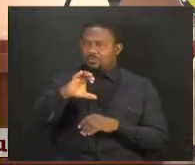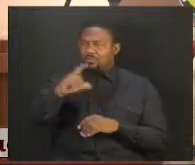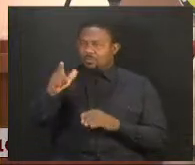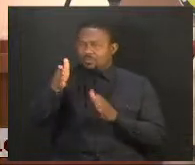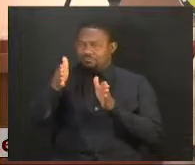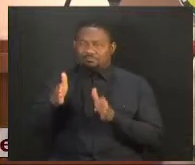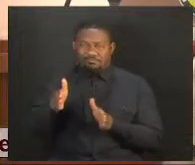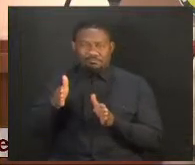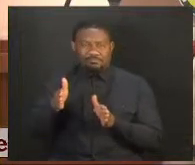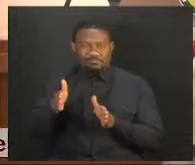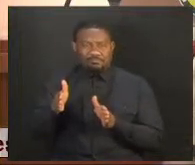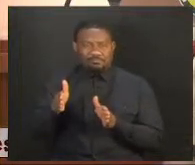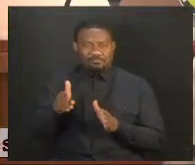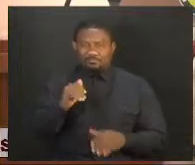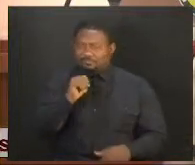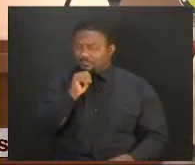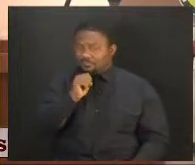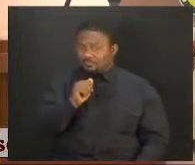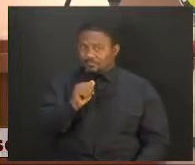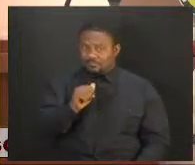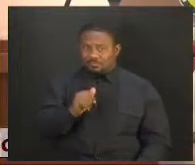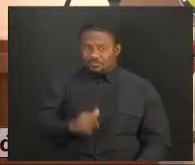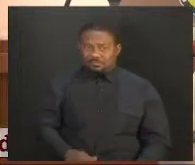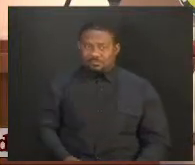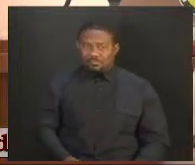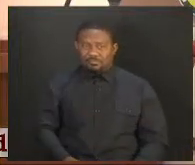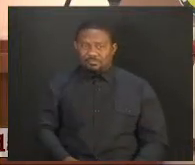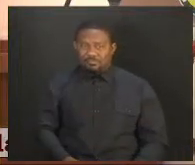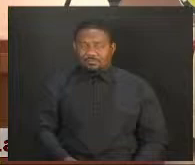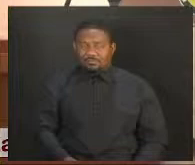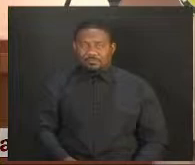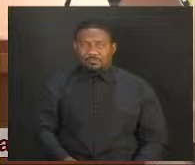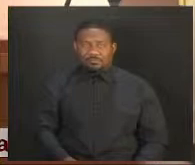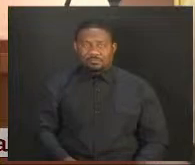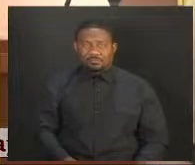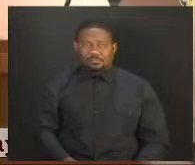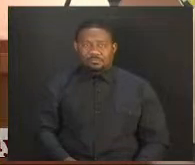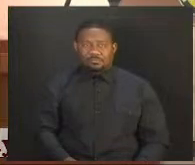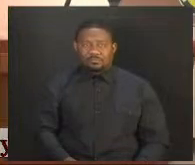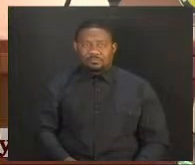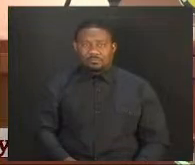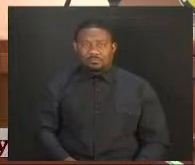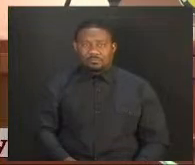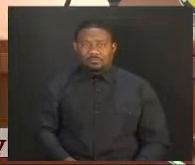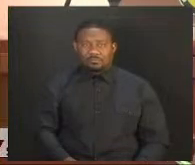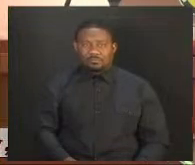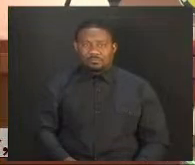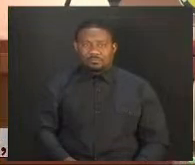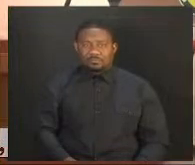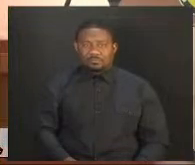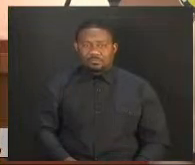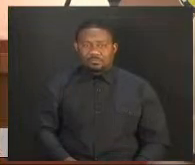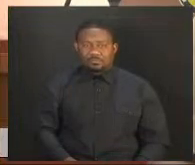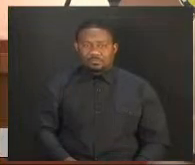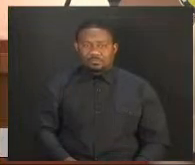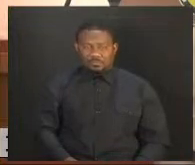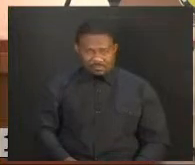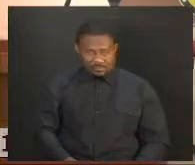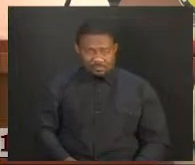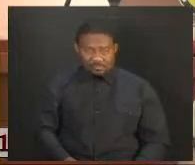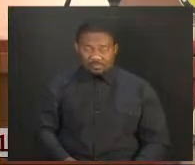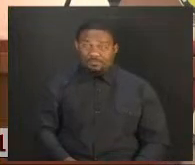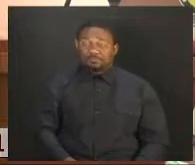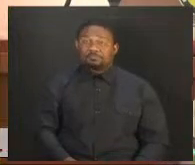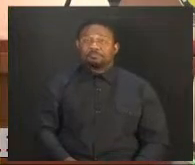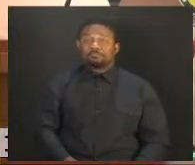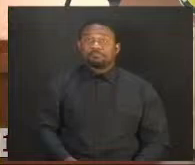not feed. So it should be FIFTH. What we have here is FEED. So,